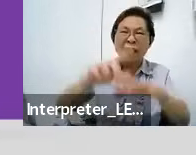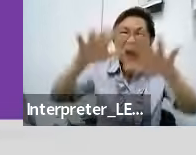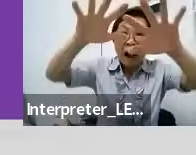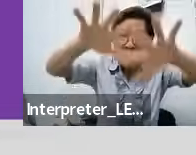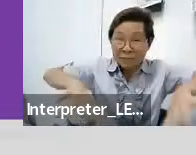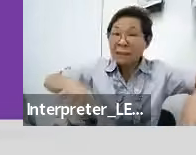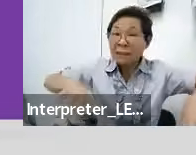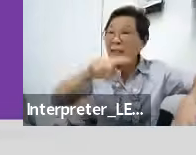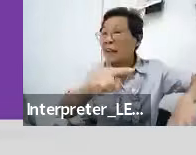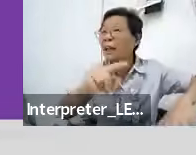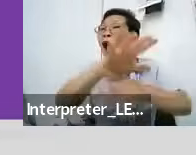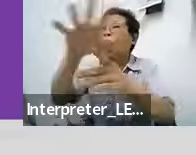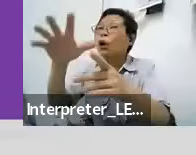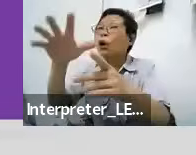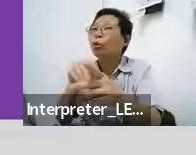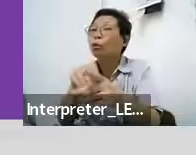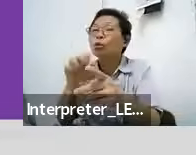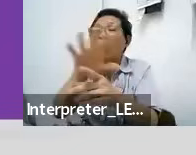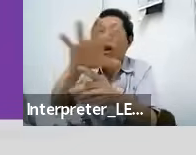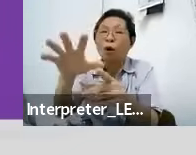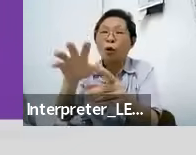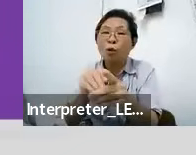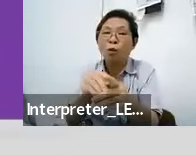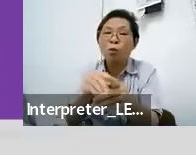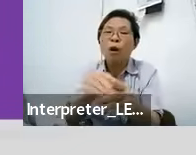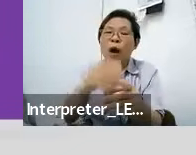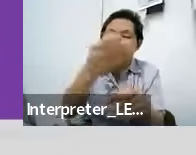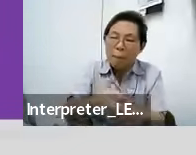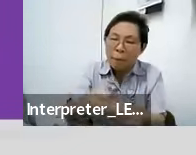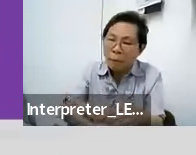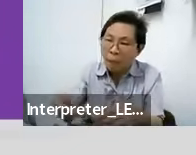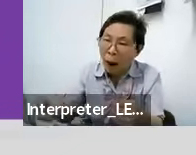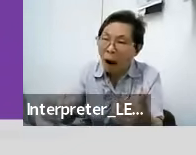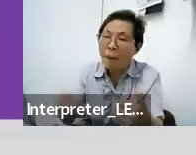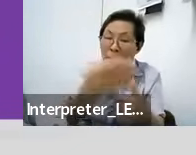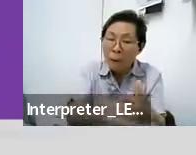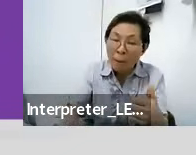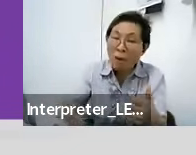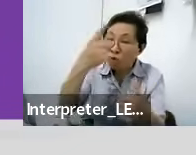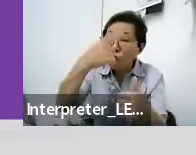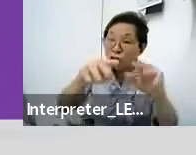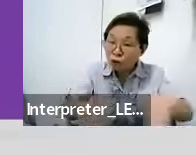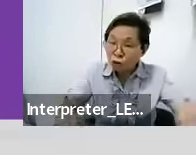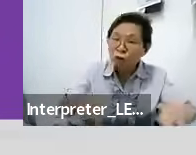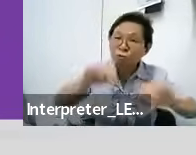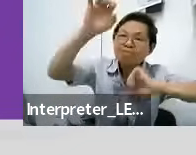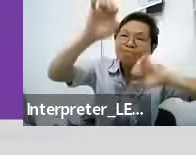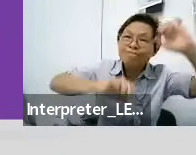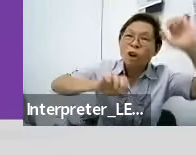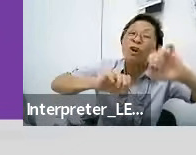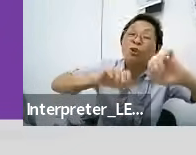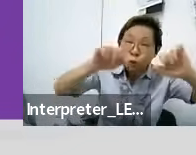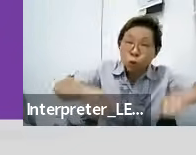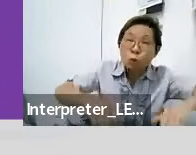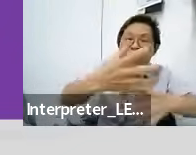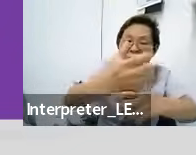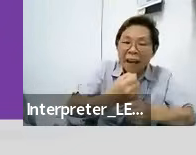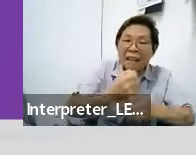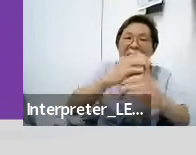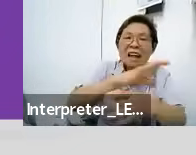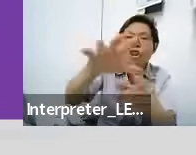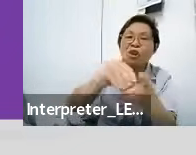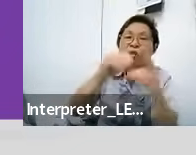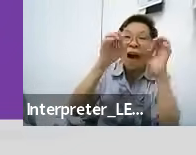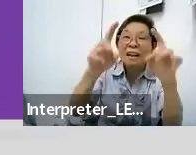would cover the facilities for our students to access to inclusive education,